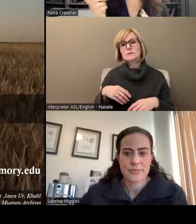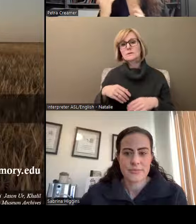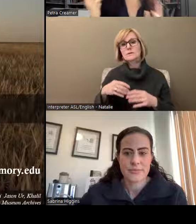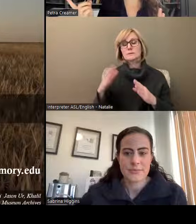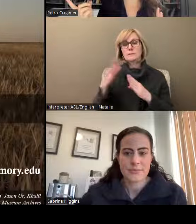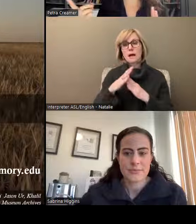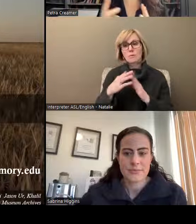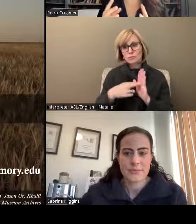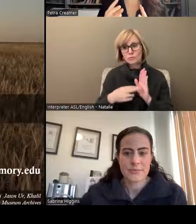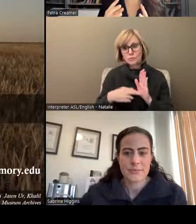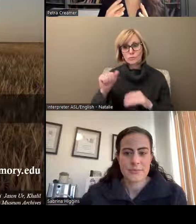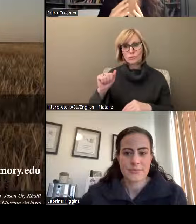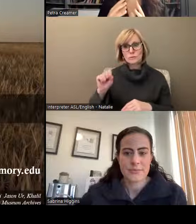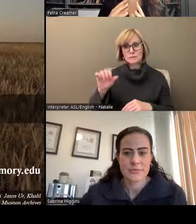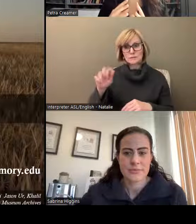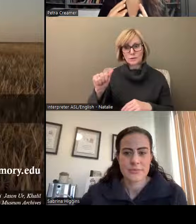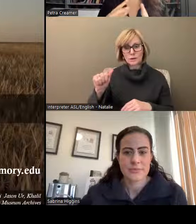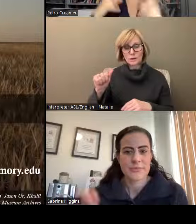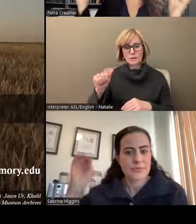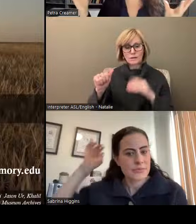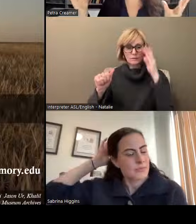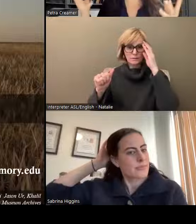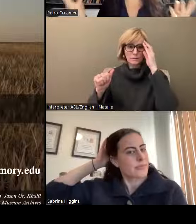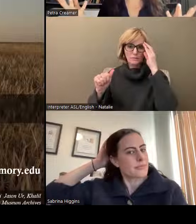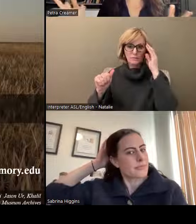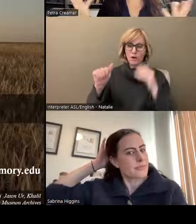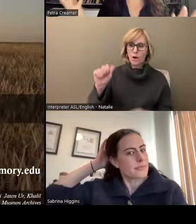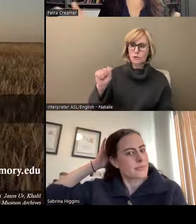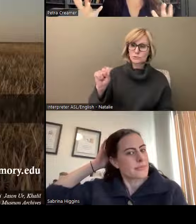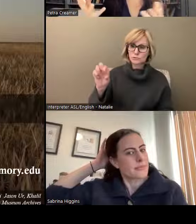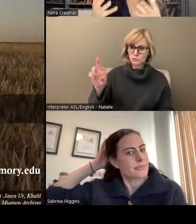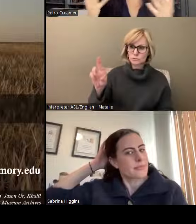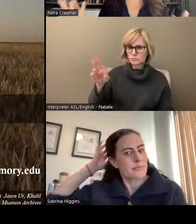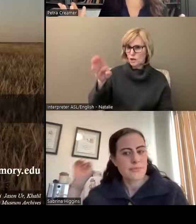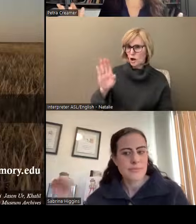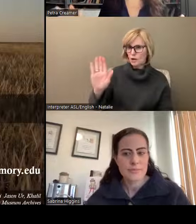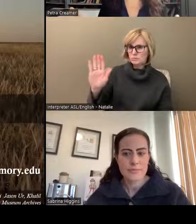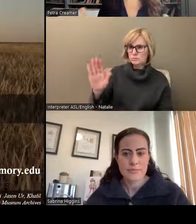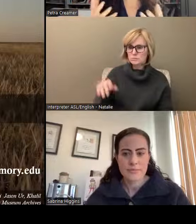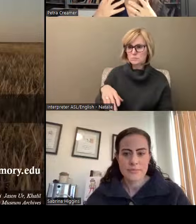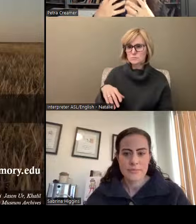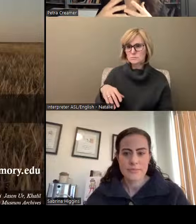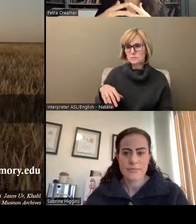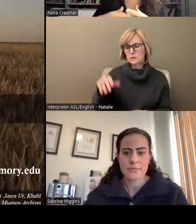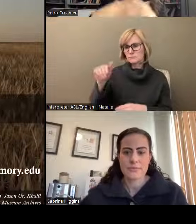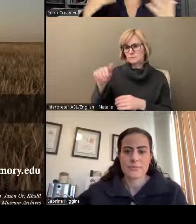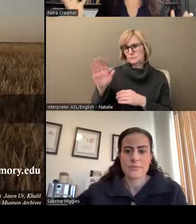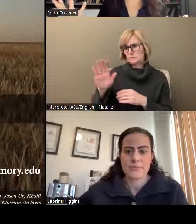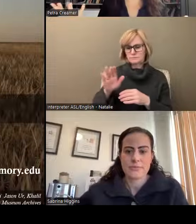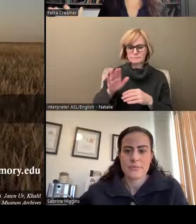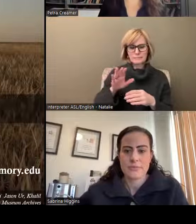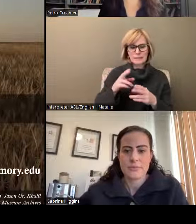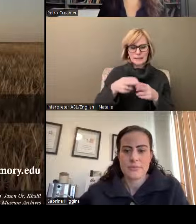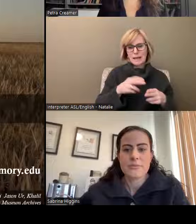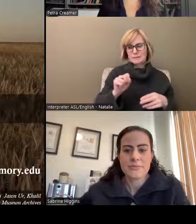one rule of Assyria was that Ashur, the god, of course, that the Assyrians are named after and that they named their